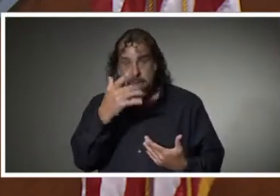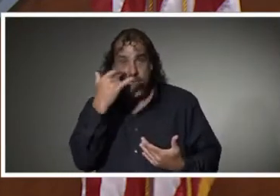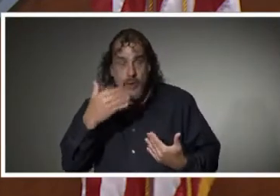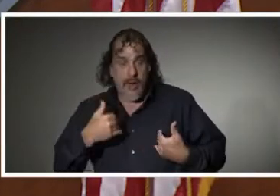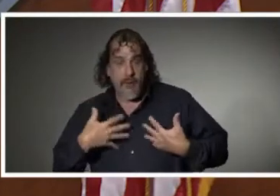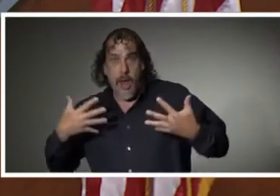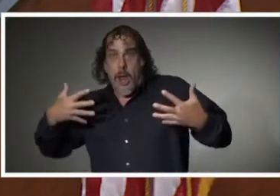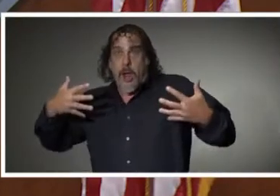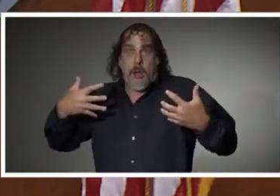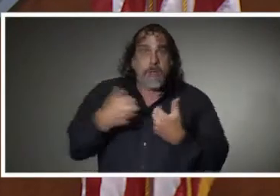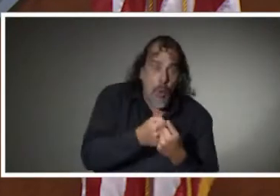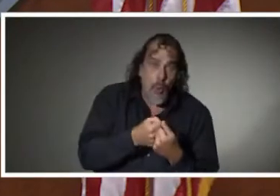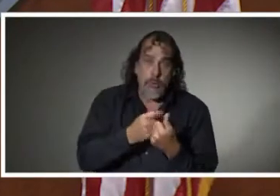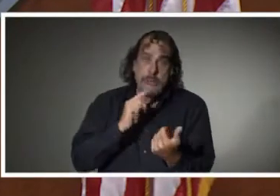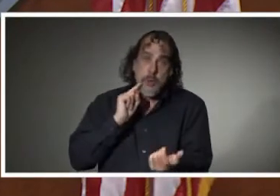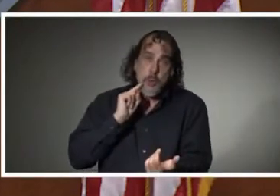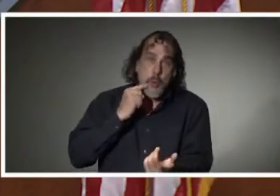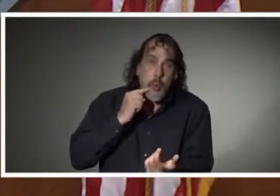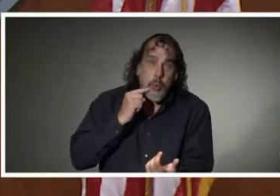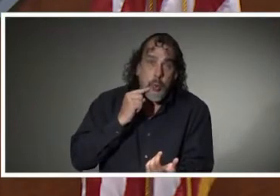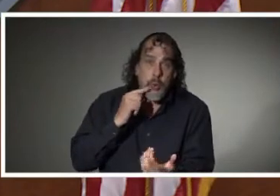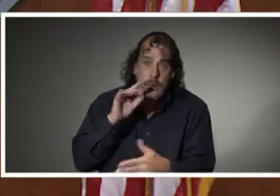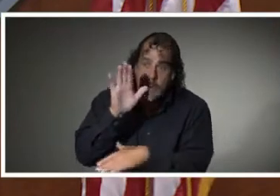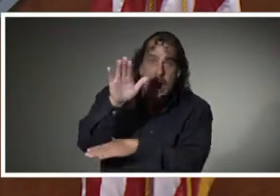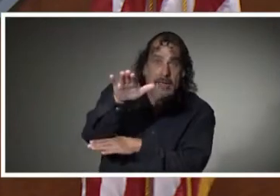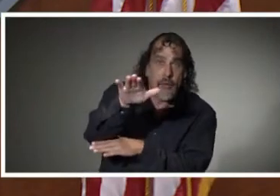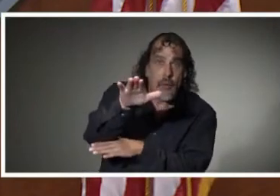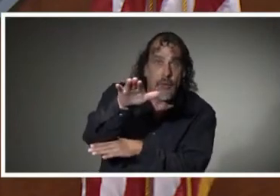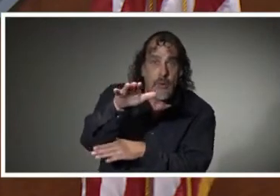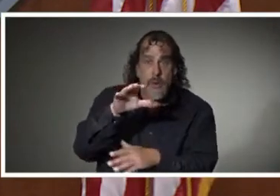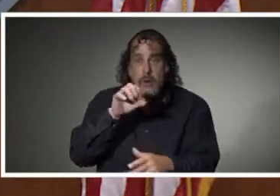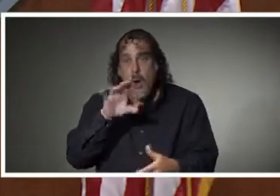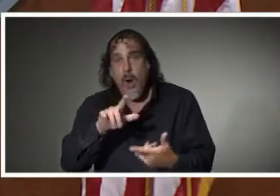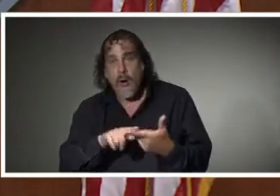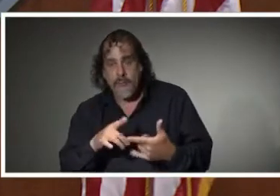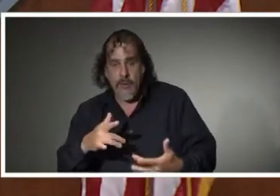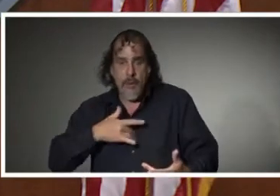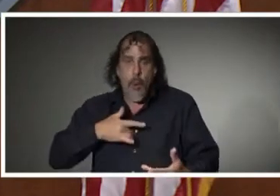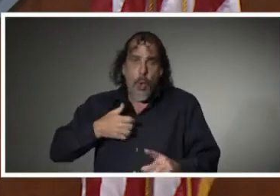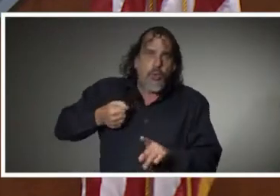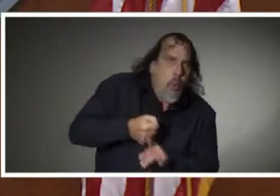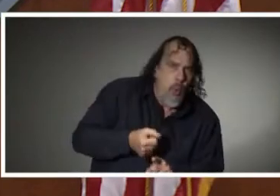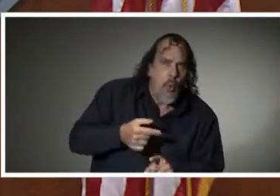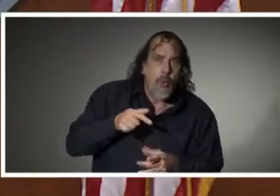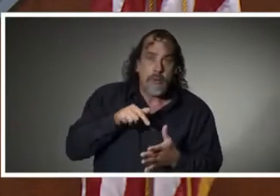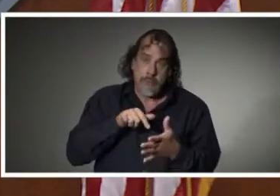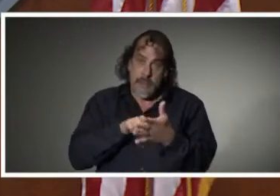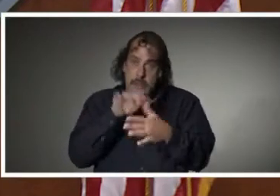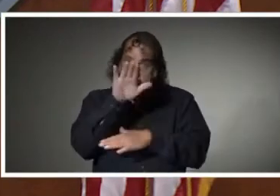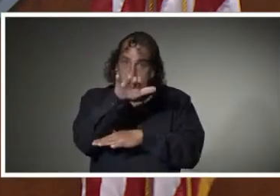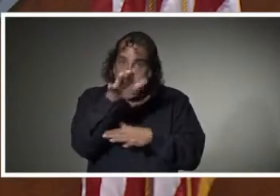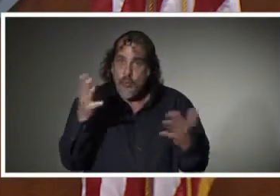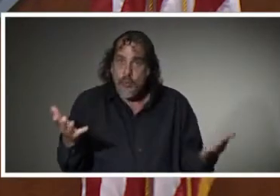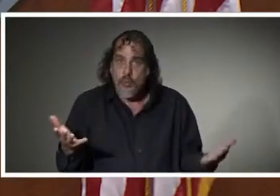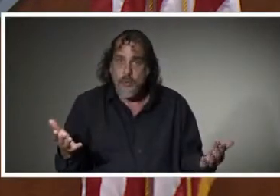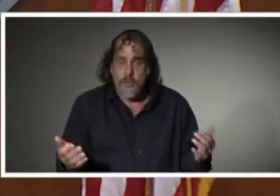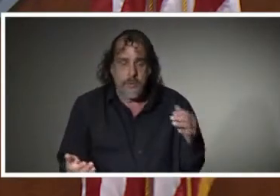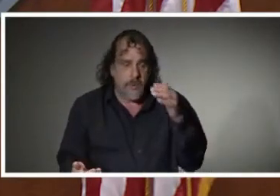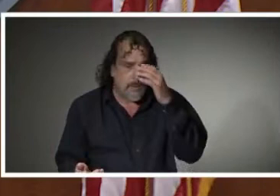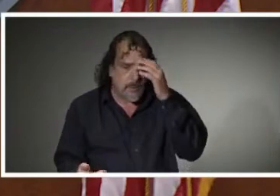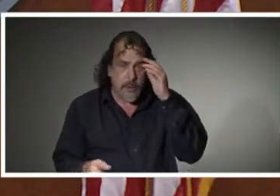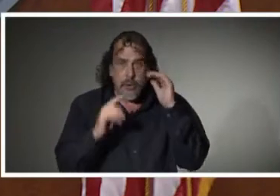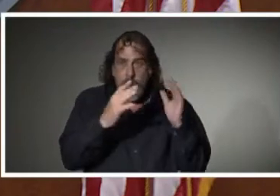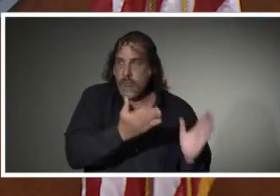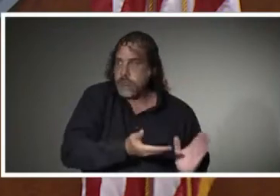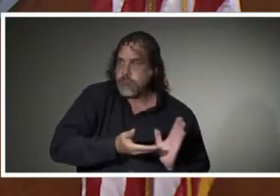automobile accident this afternoon, or if you have a heart attack this afternoon, and you need